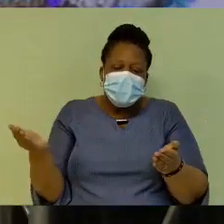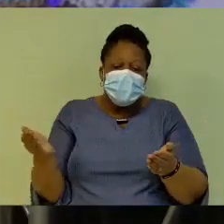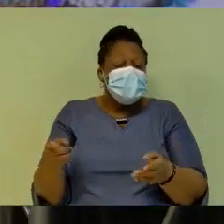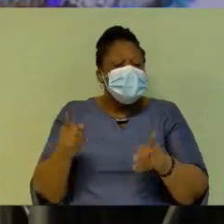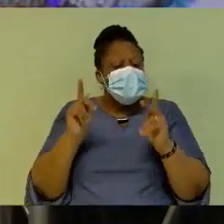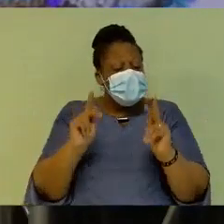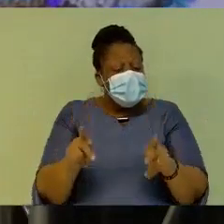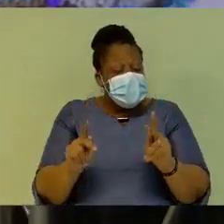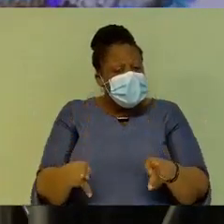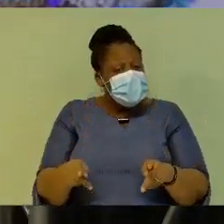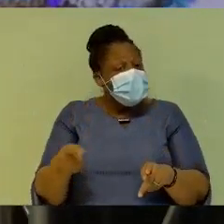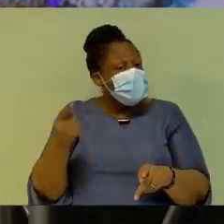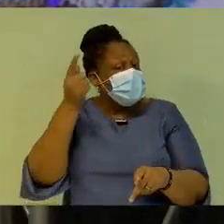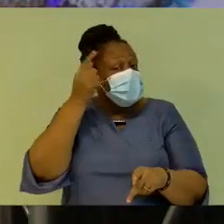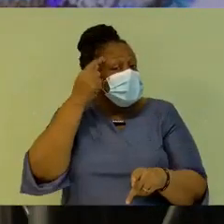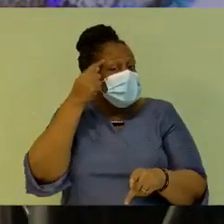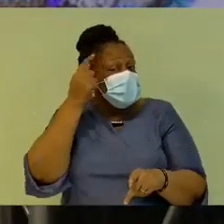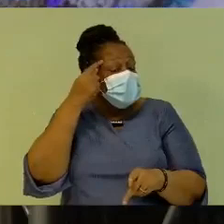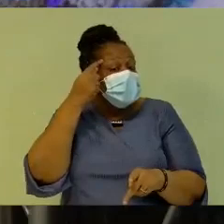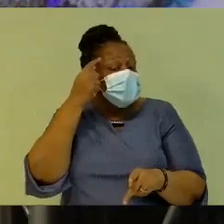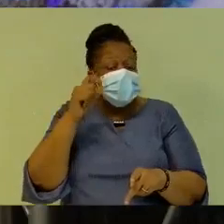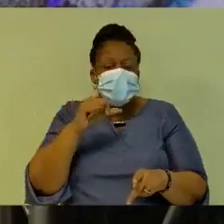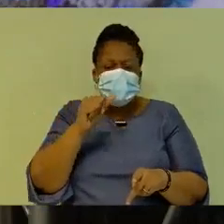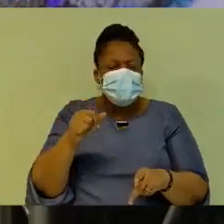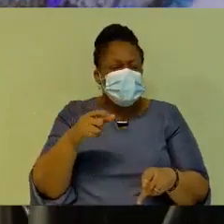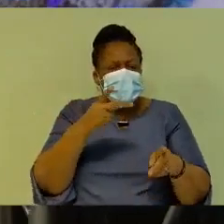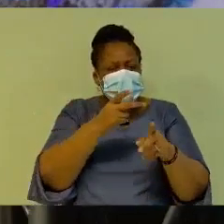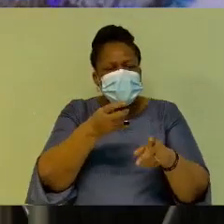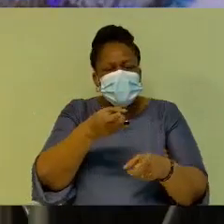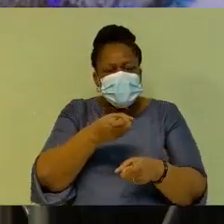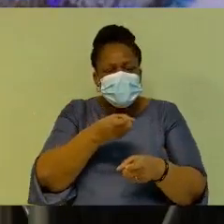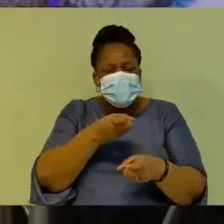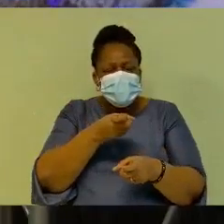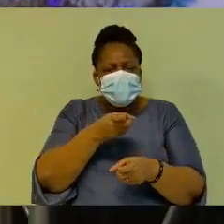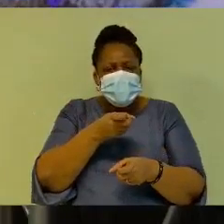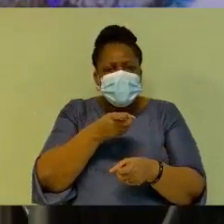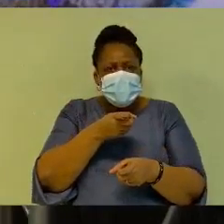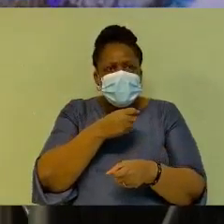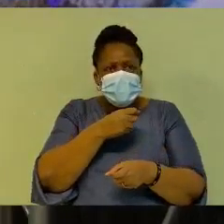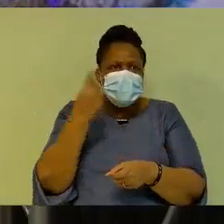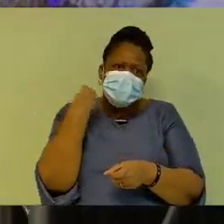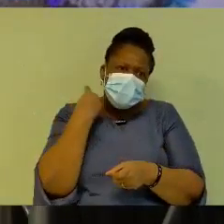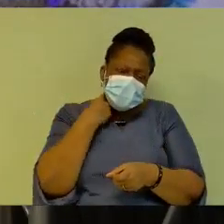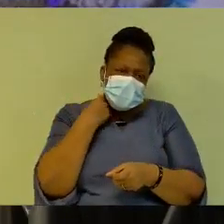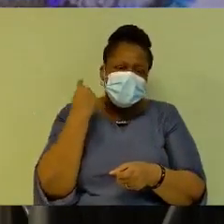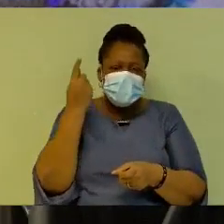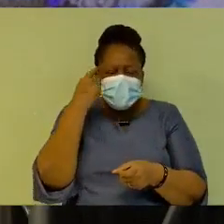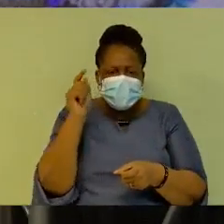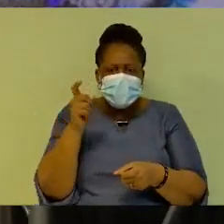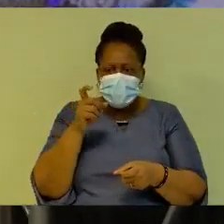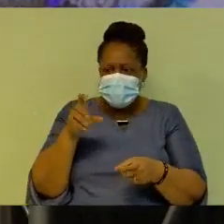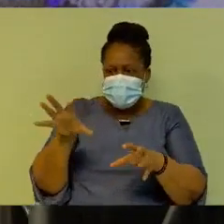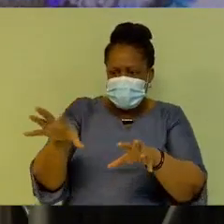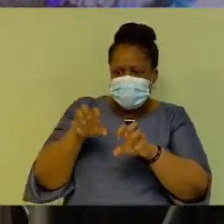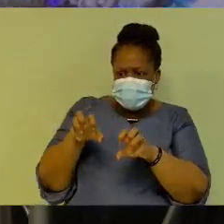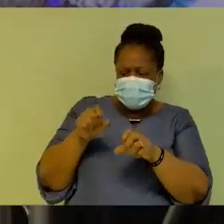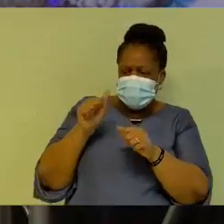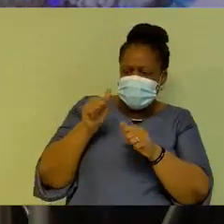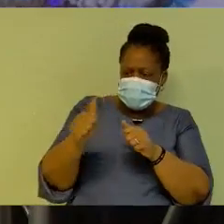the social distancing measures within their regular life so that we can continue to control this